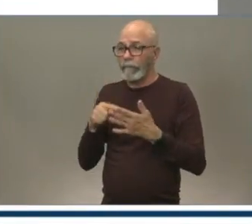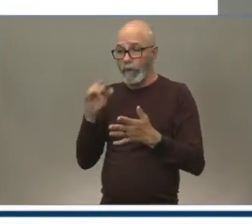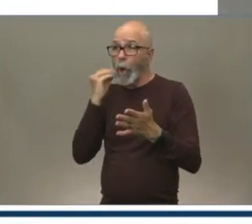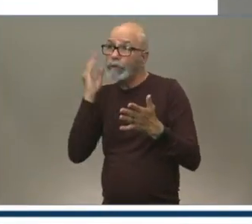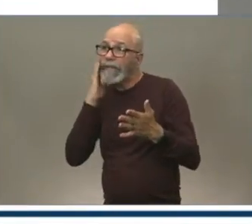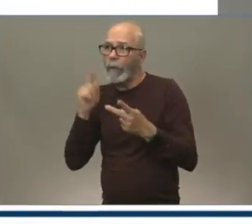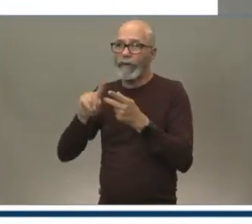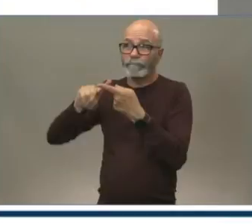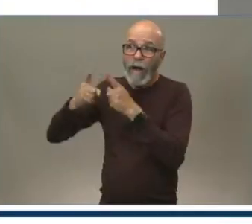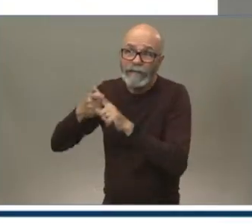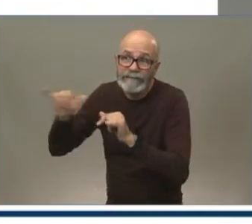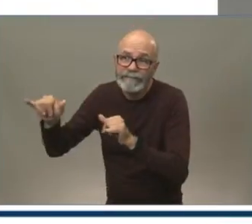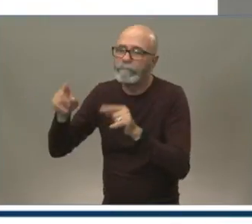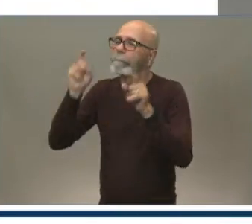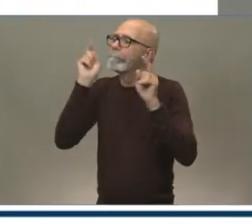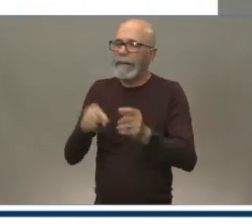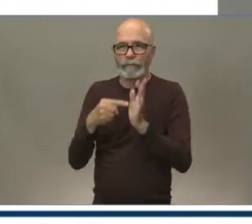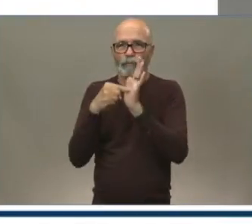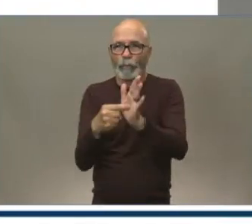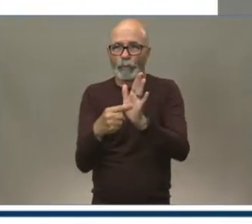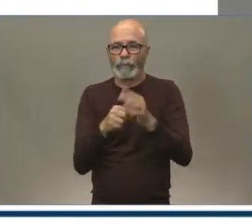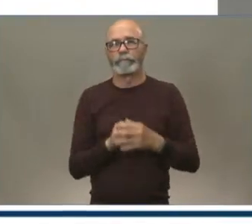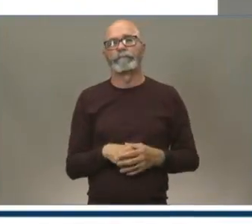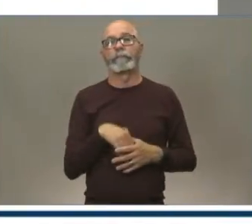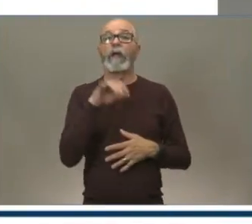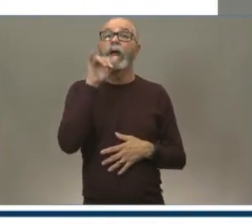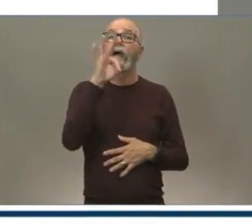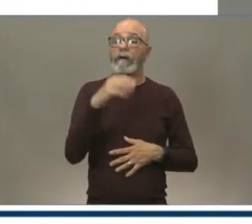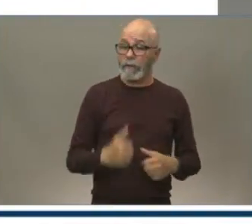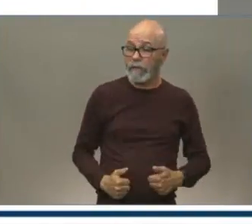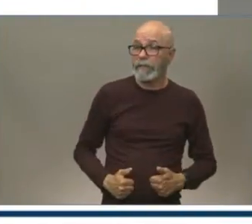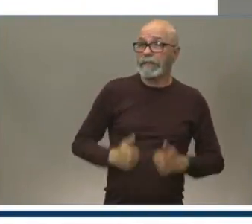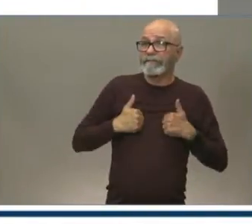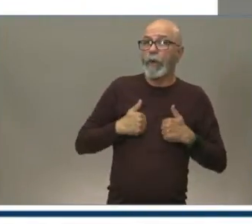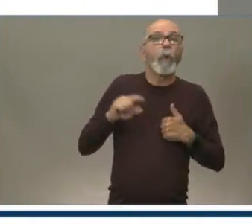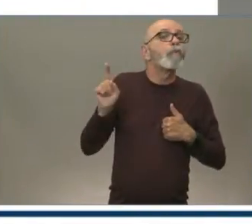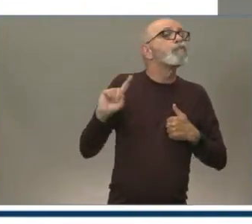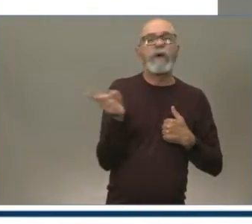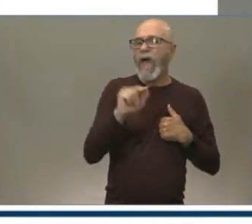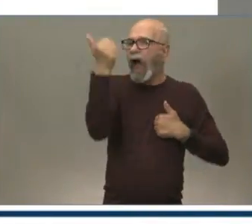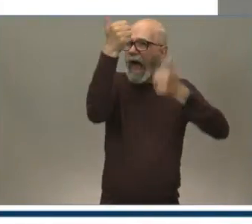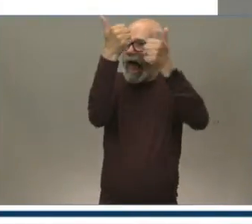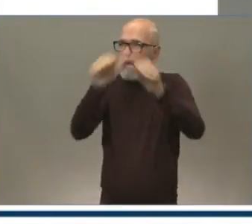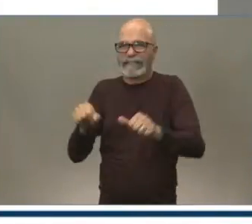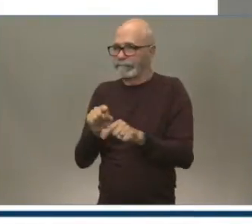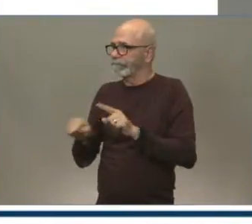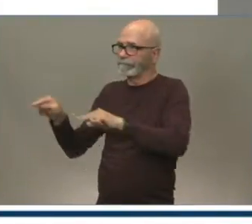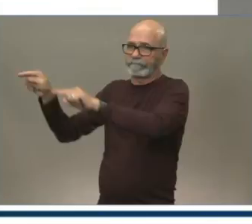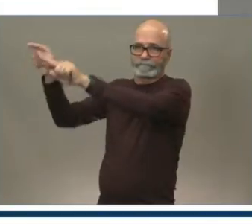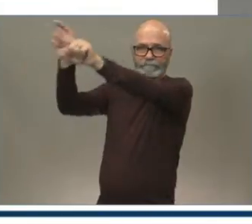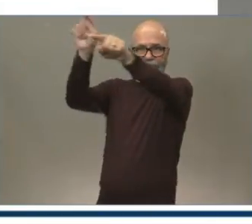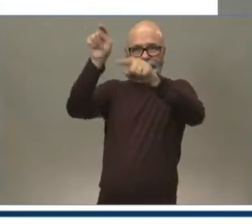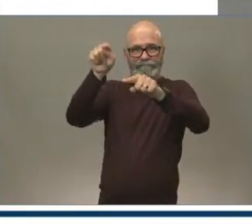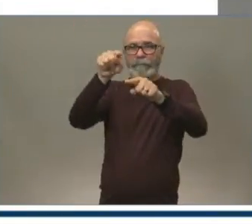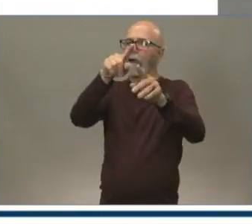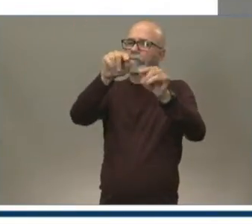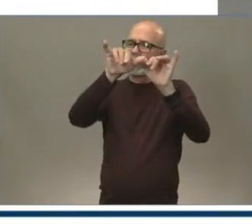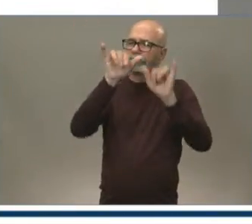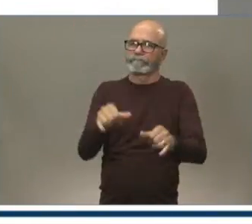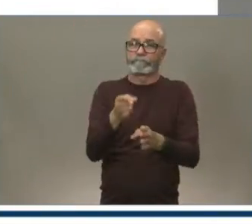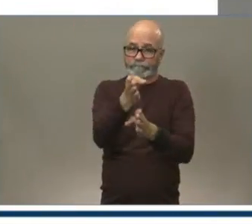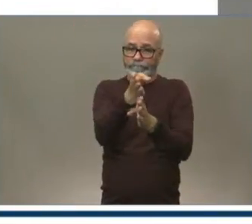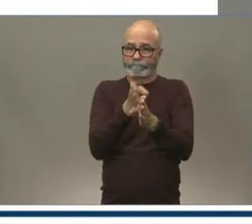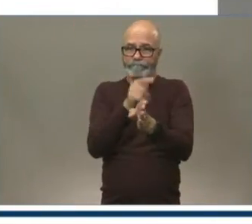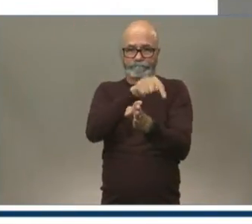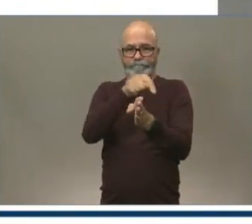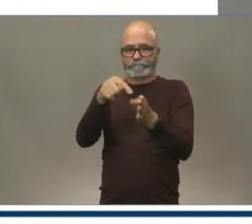where you live in the province, you are affected by these border measures and restrictions. And I want to thank all Nova Scotians for their continued